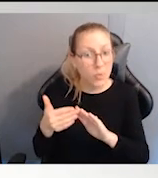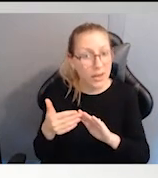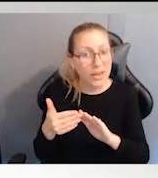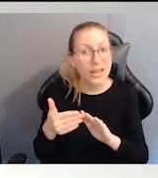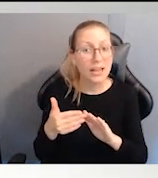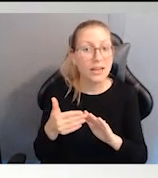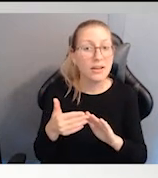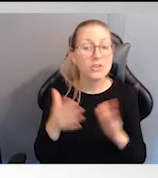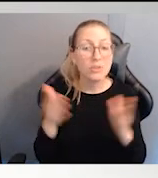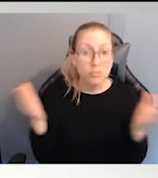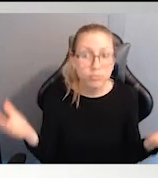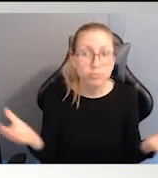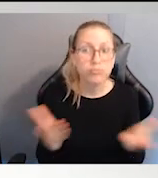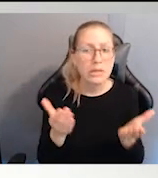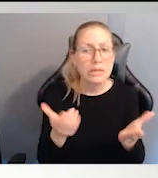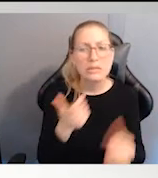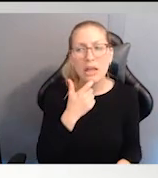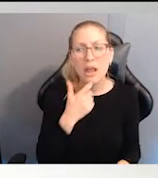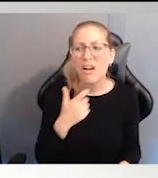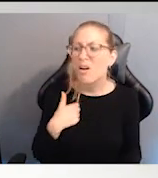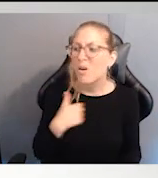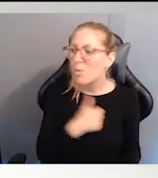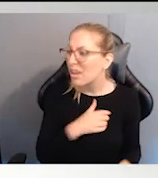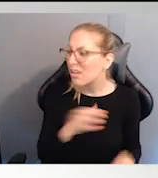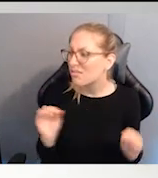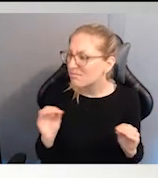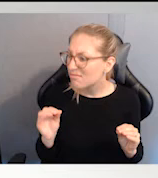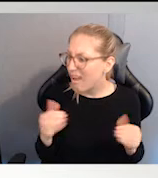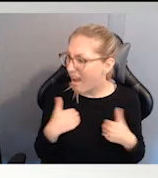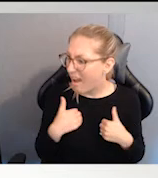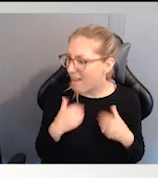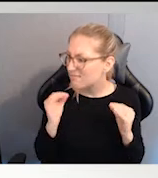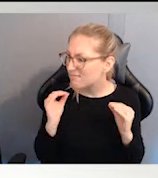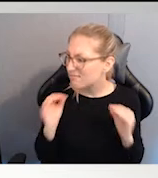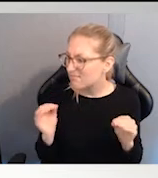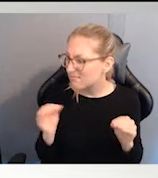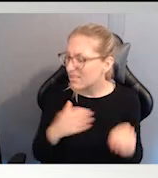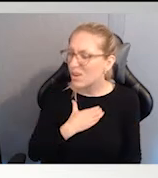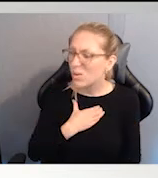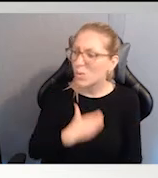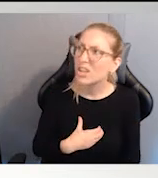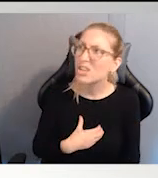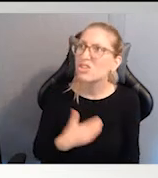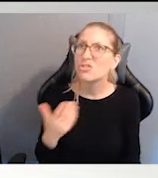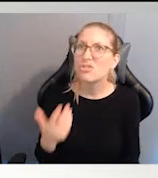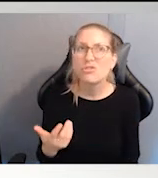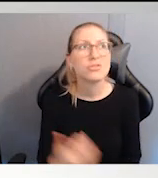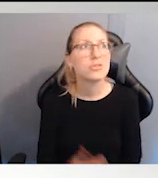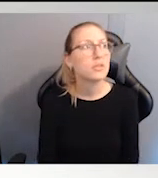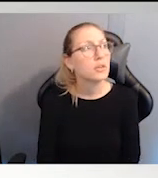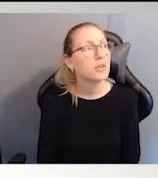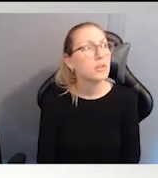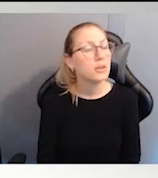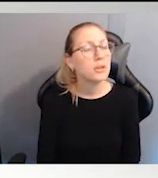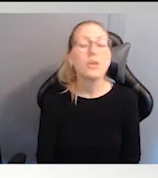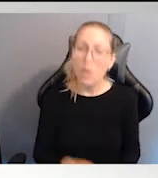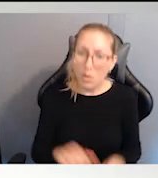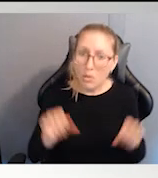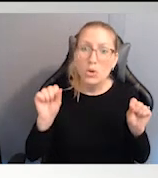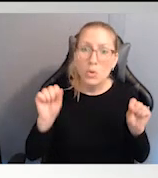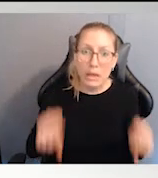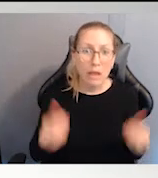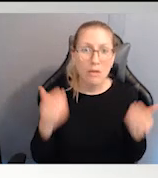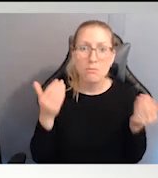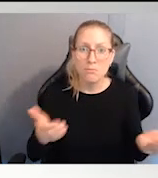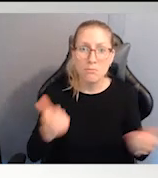like to encourage you not to say we don't have anything and just wish. Just, we don't have anything and make it happen and reach out, because